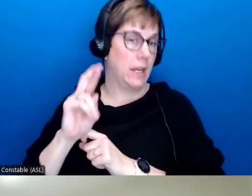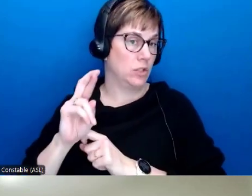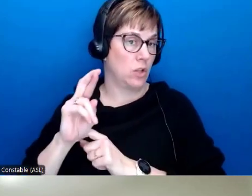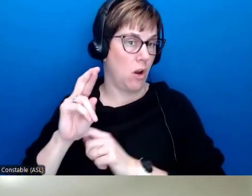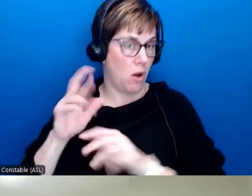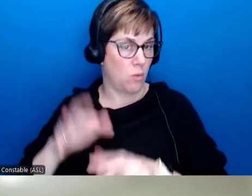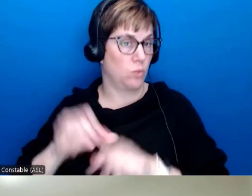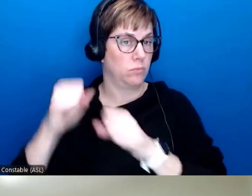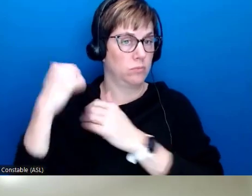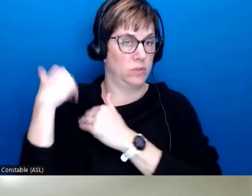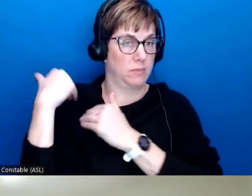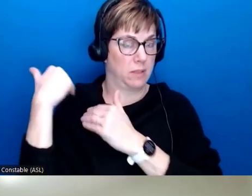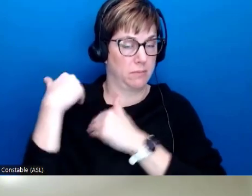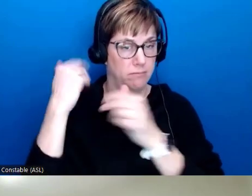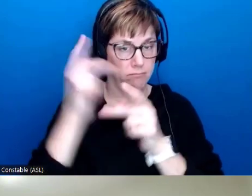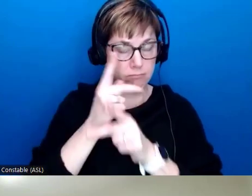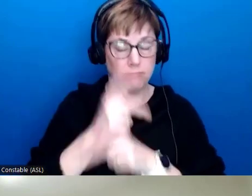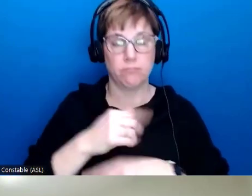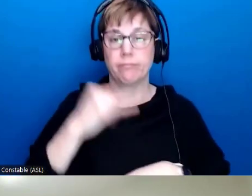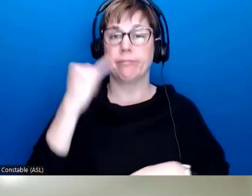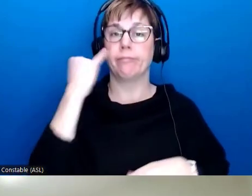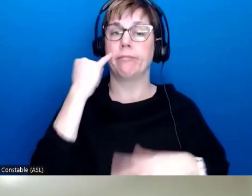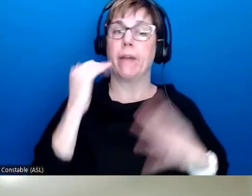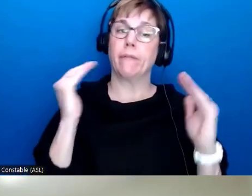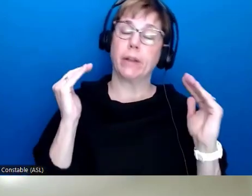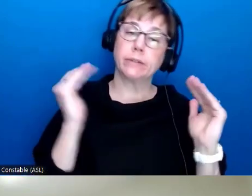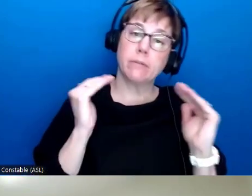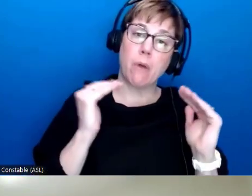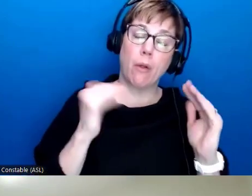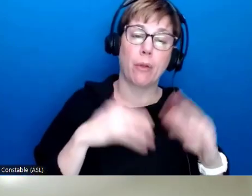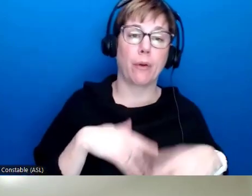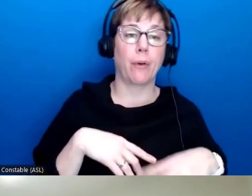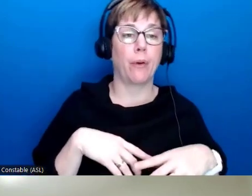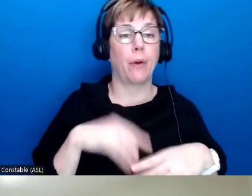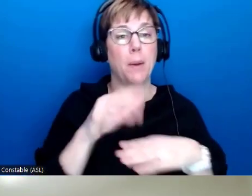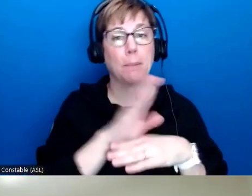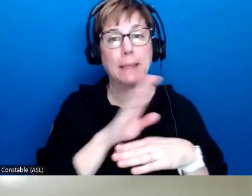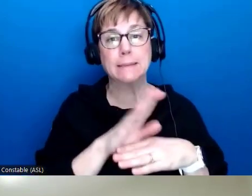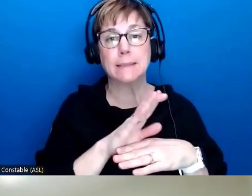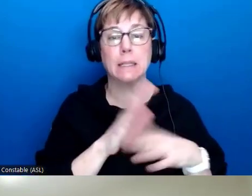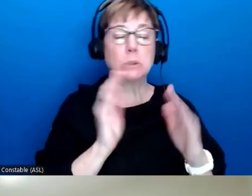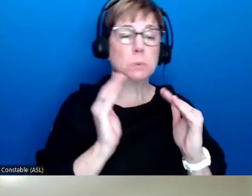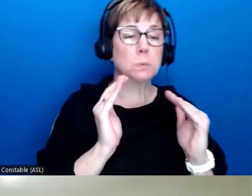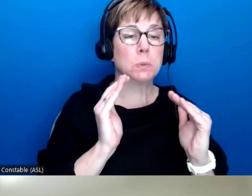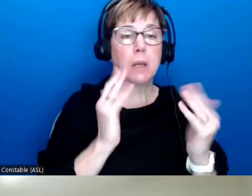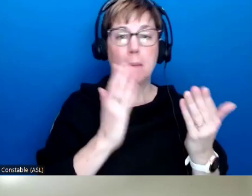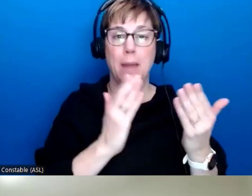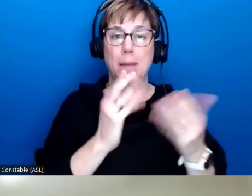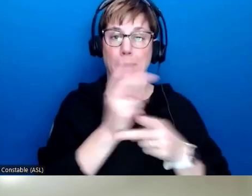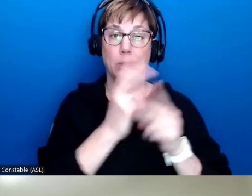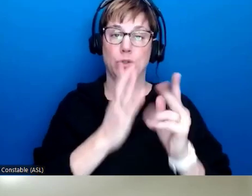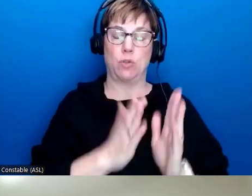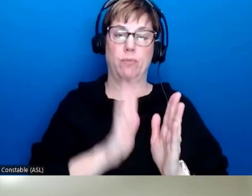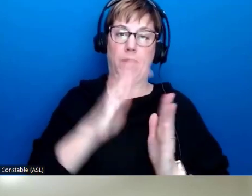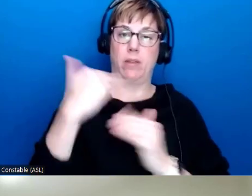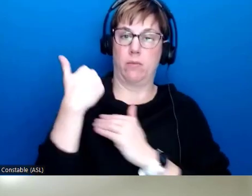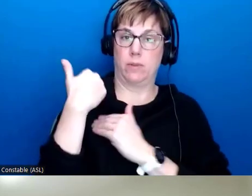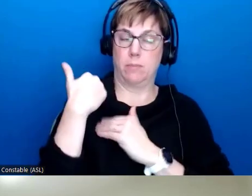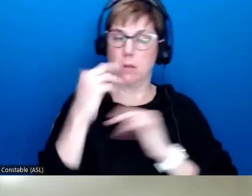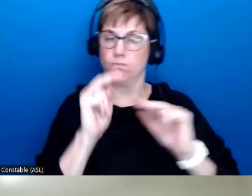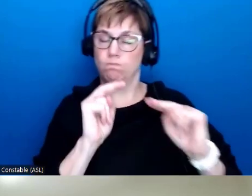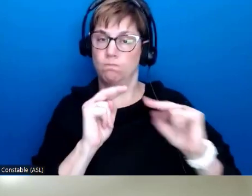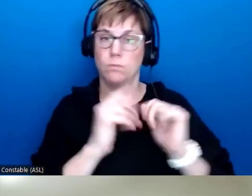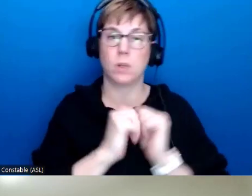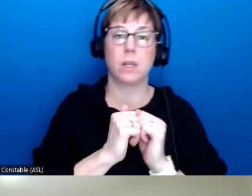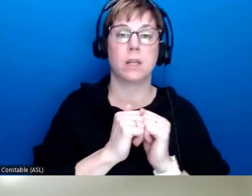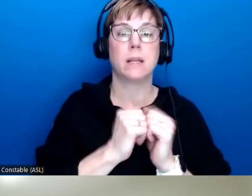department. If it's a smaller place of business, it might be a supervisor who's handling that. We'll kind of break down